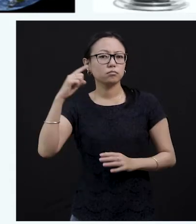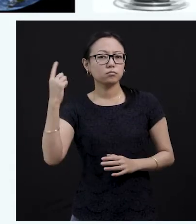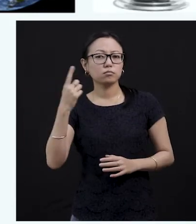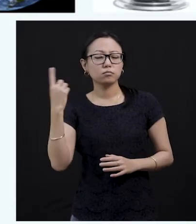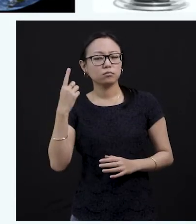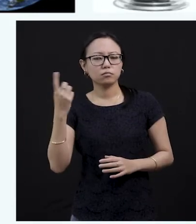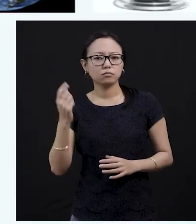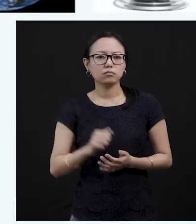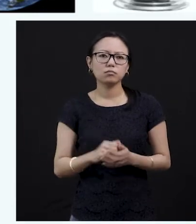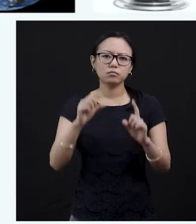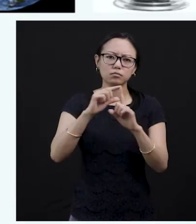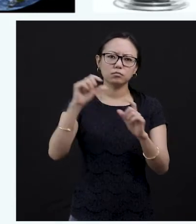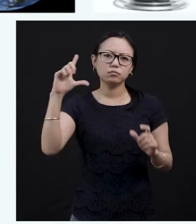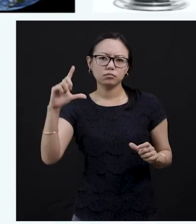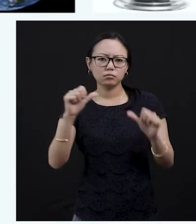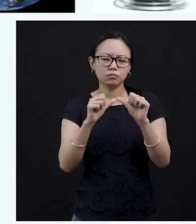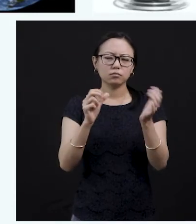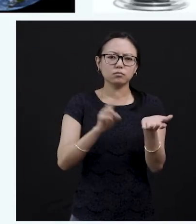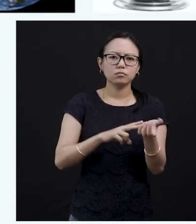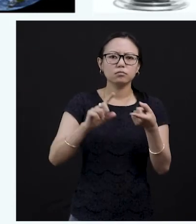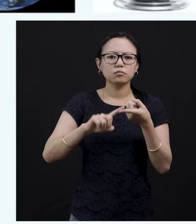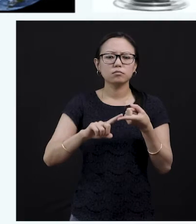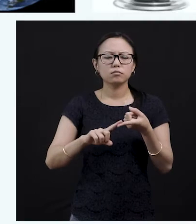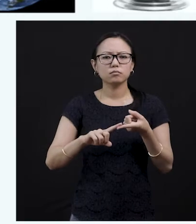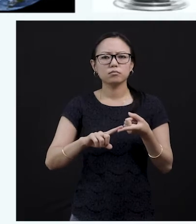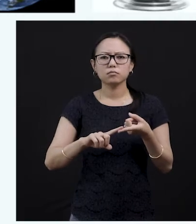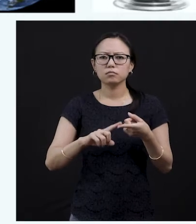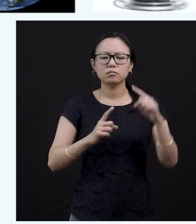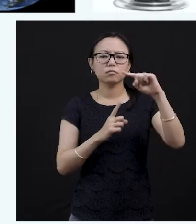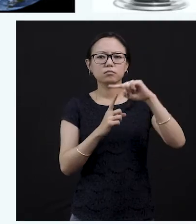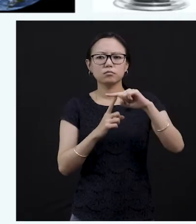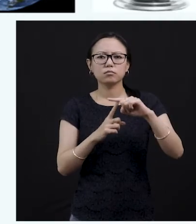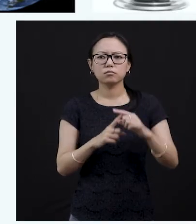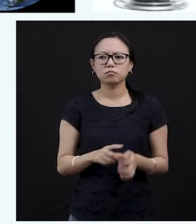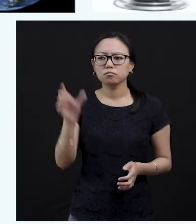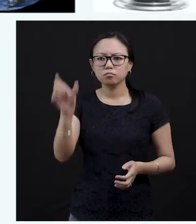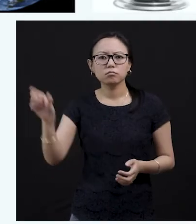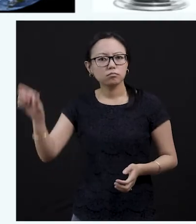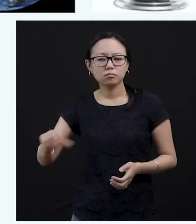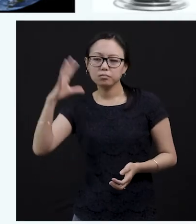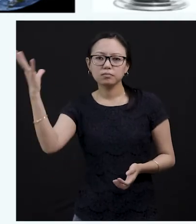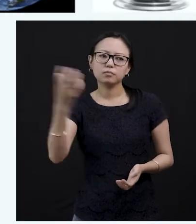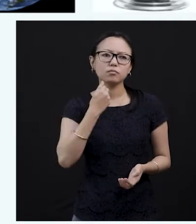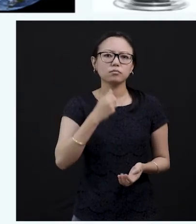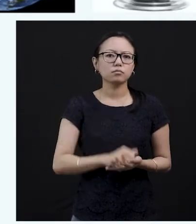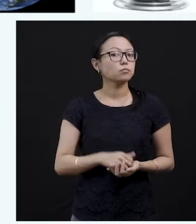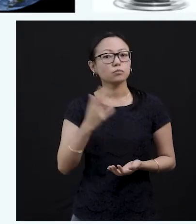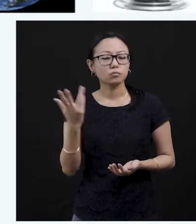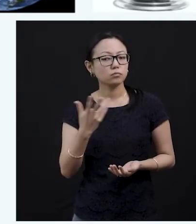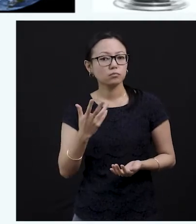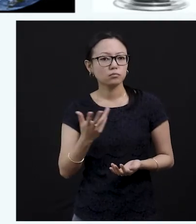here. The Earth is the only planet where human beings survive, and that is because of certain